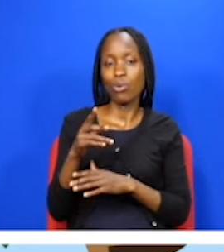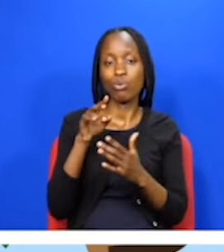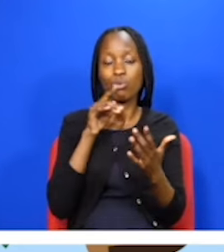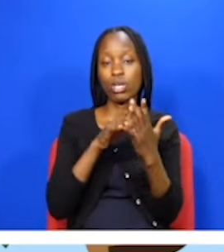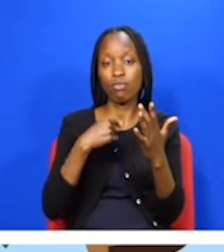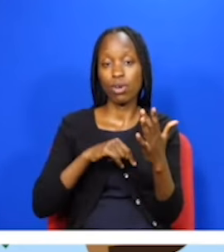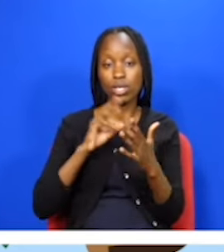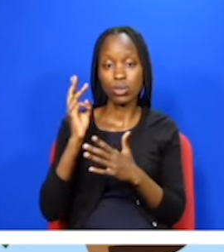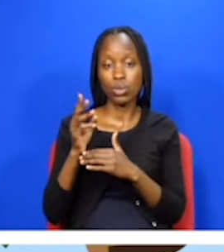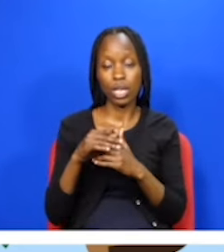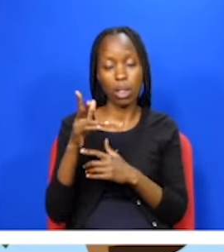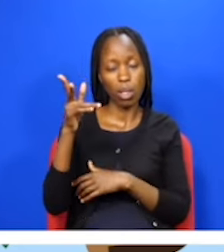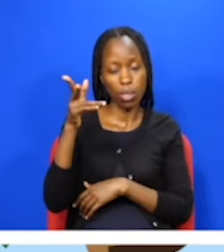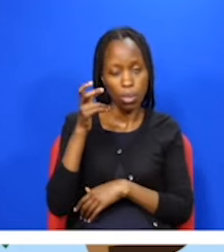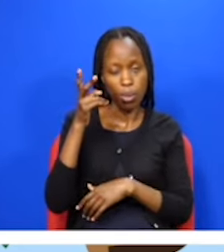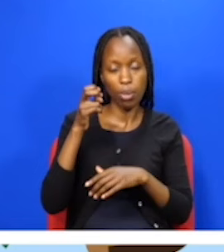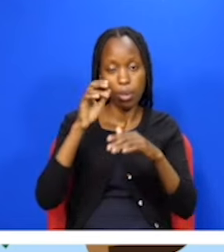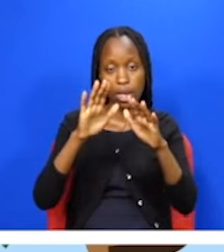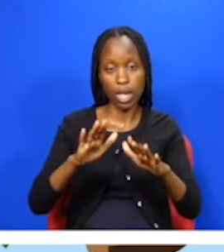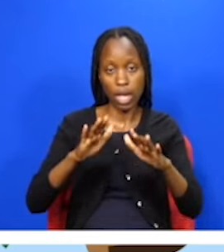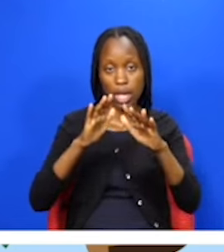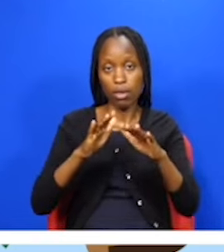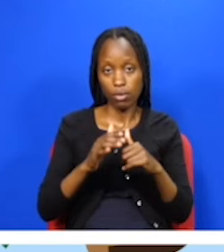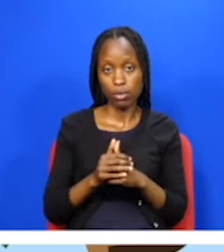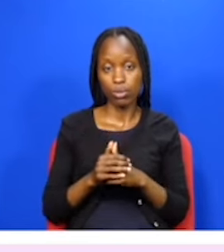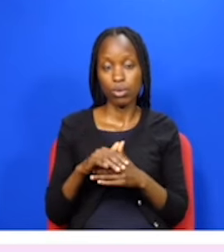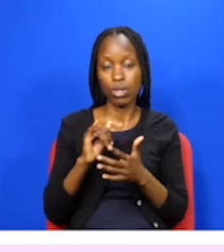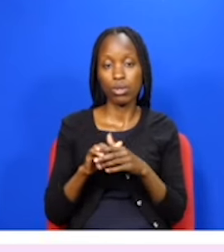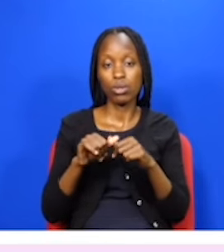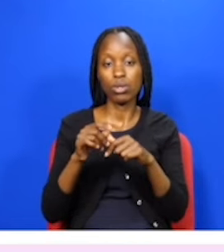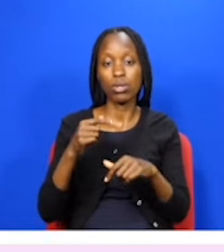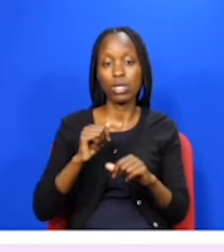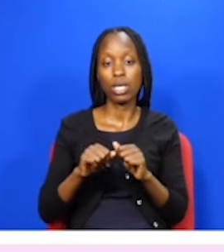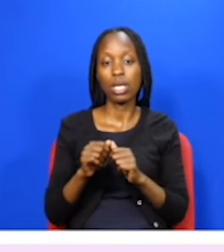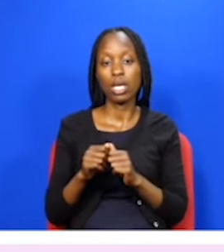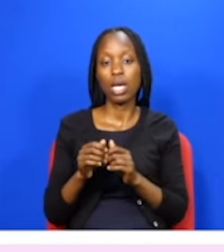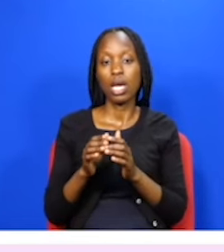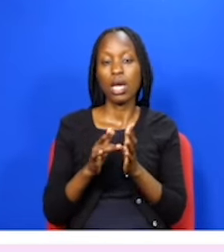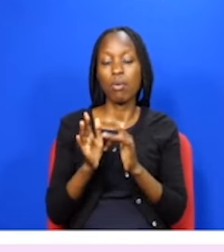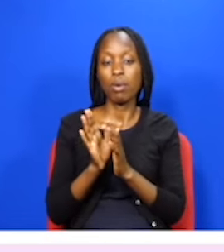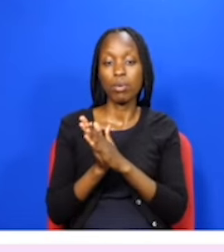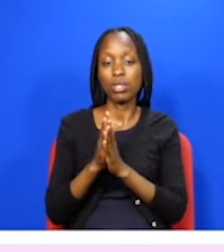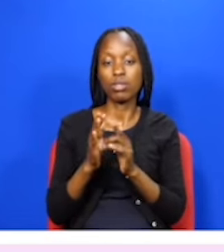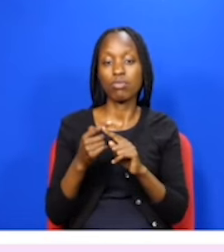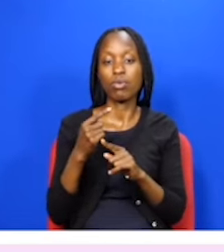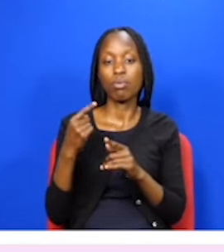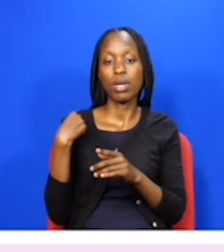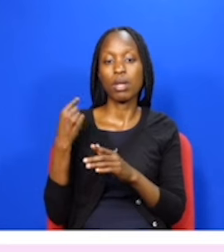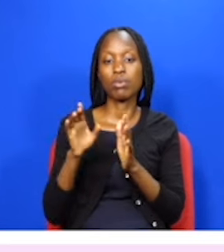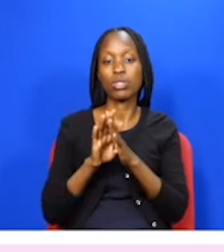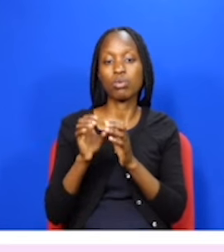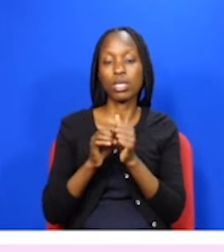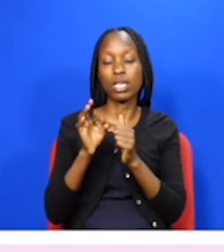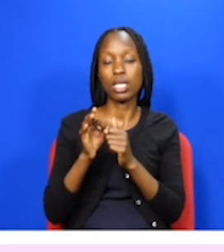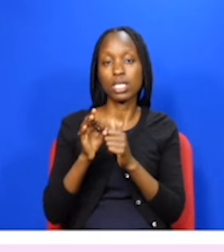us. Listen carefully so that we can continue. Our Bible story comes from the book of Numbers, chapter